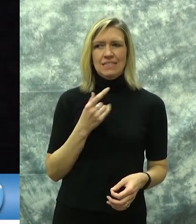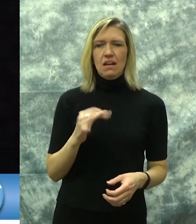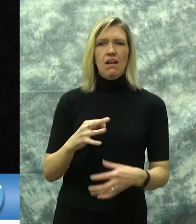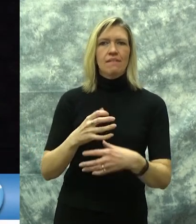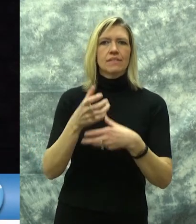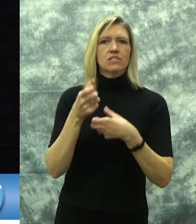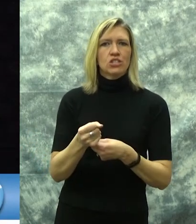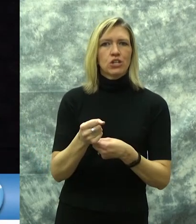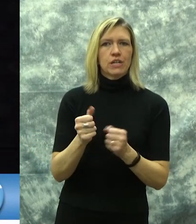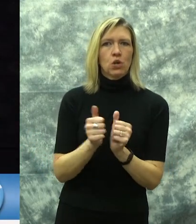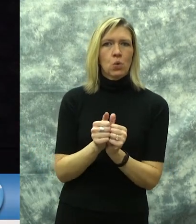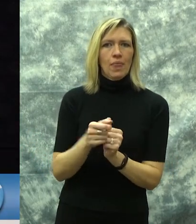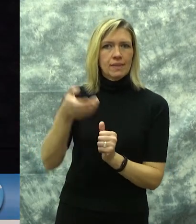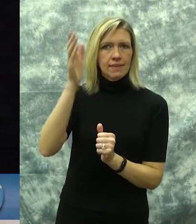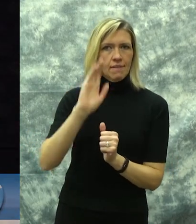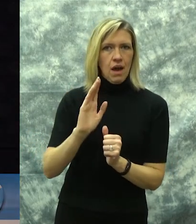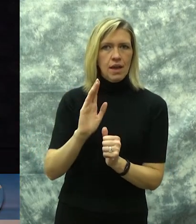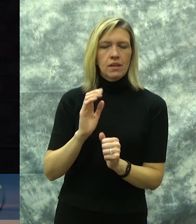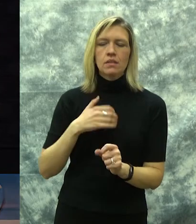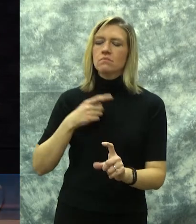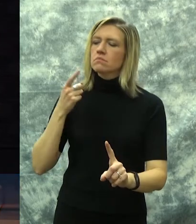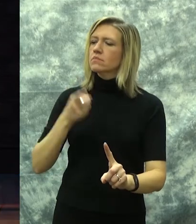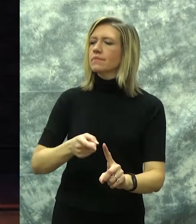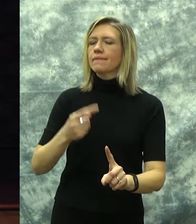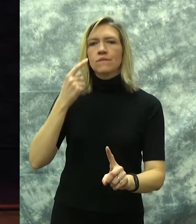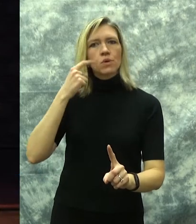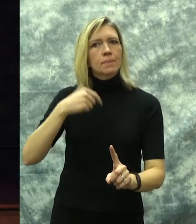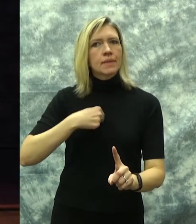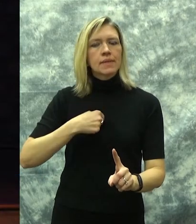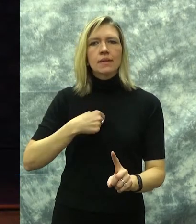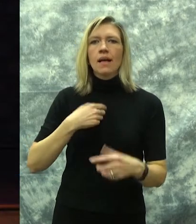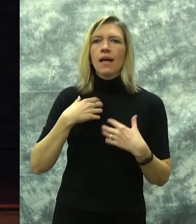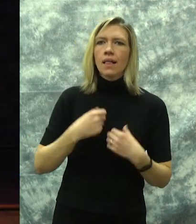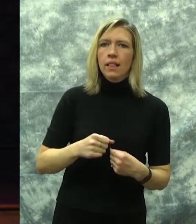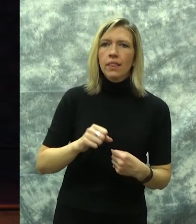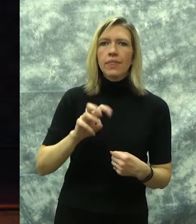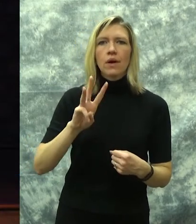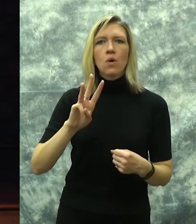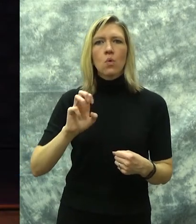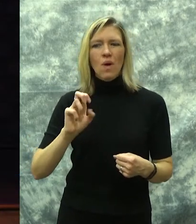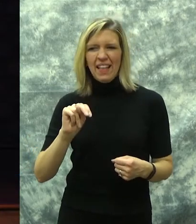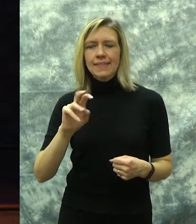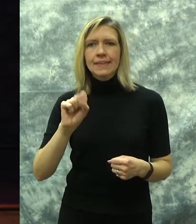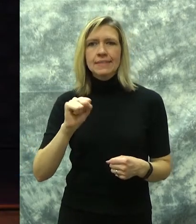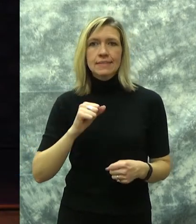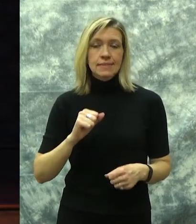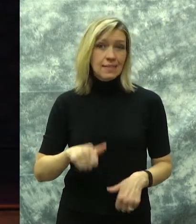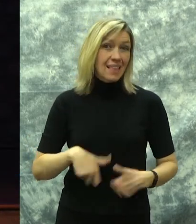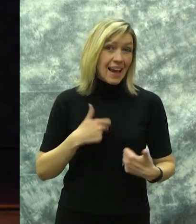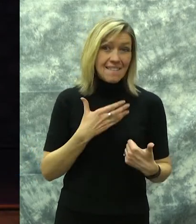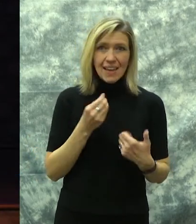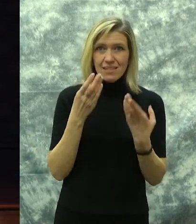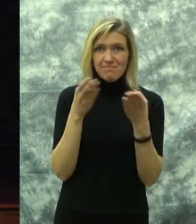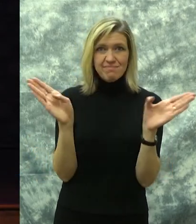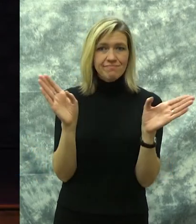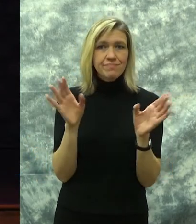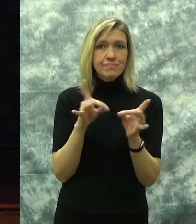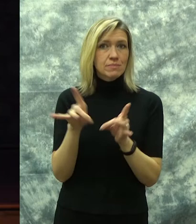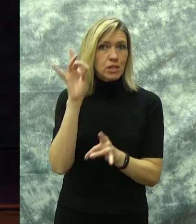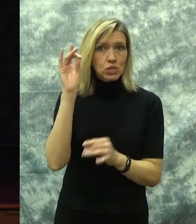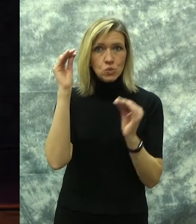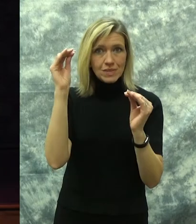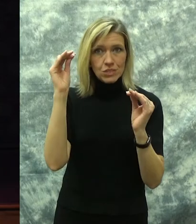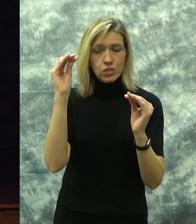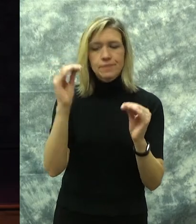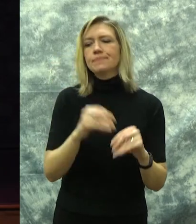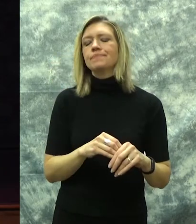line for me in terms of health and wellness in our life, in this spiritual teaching, is that there comes a moment where